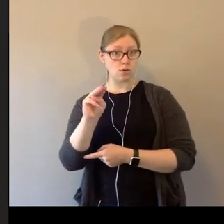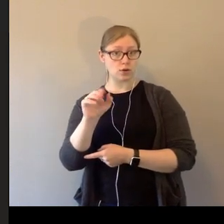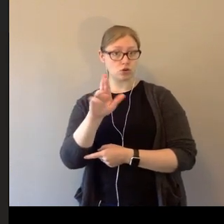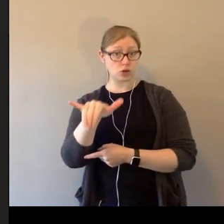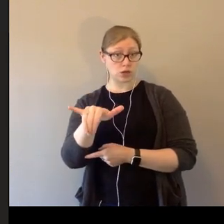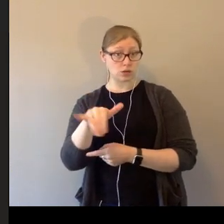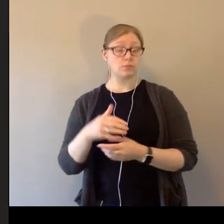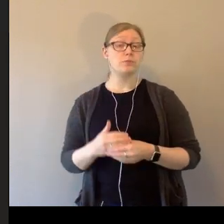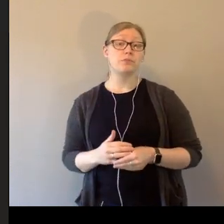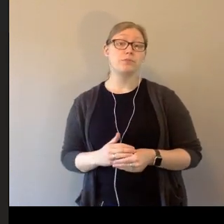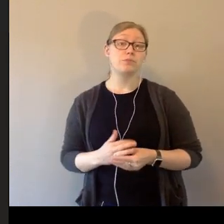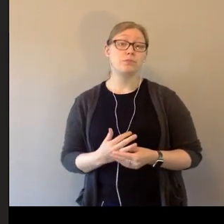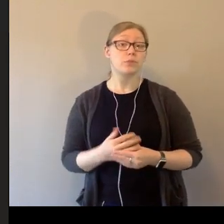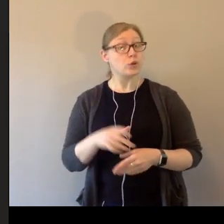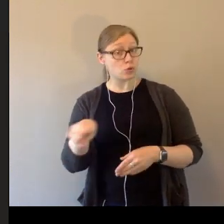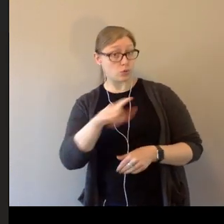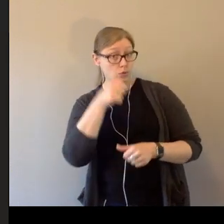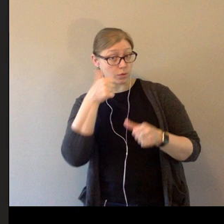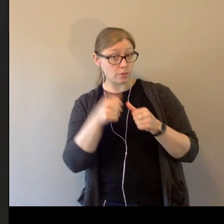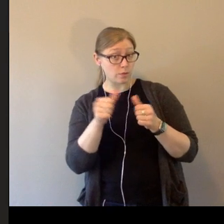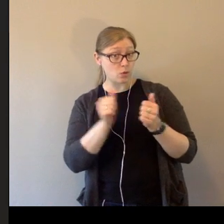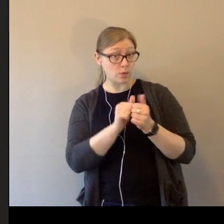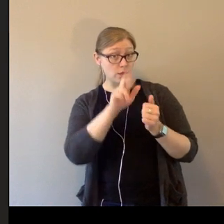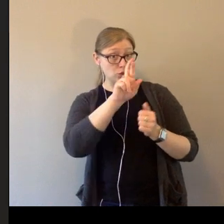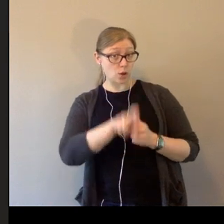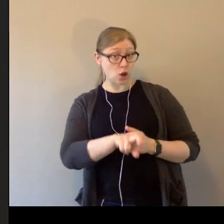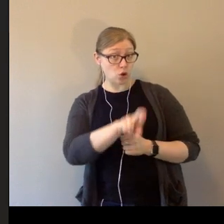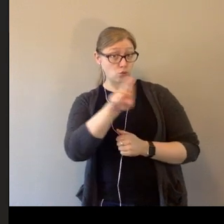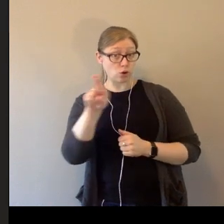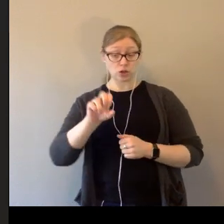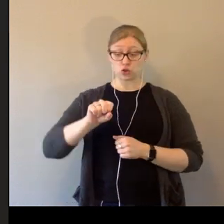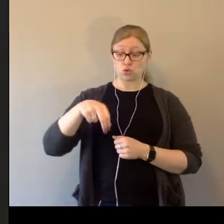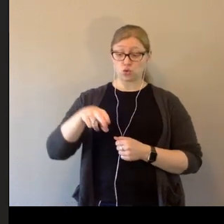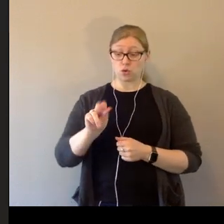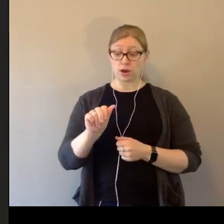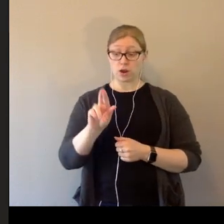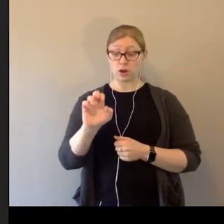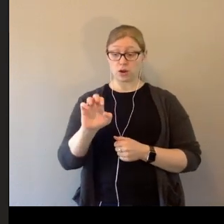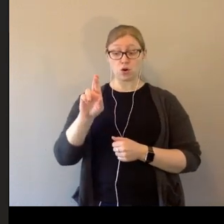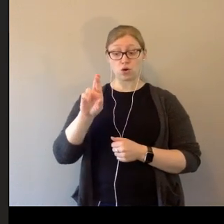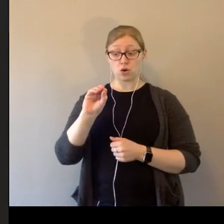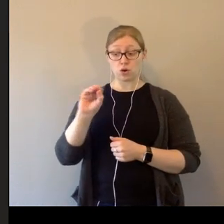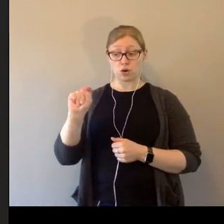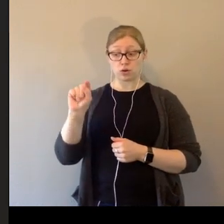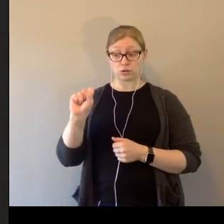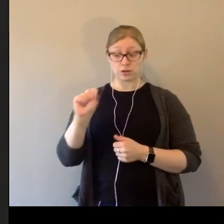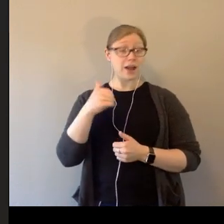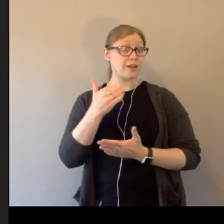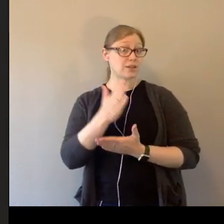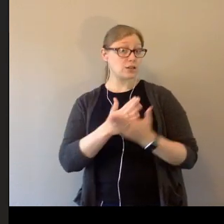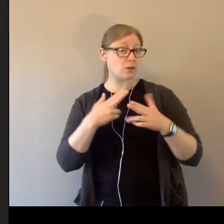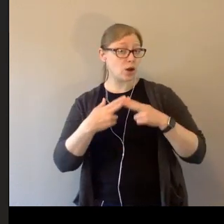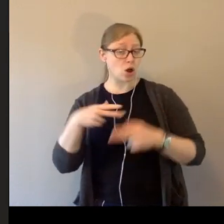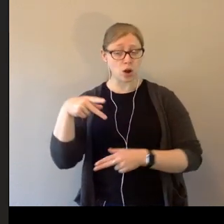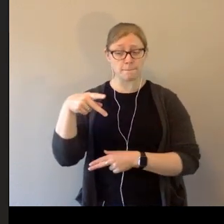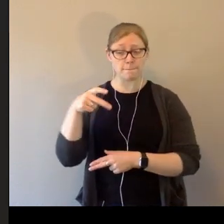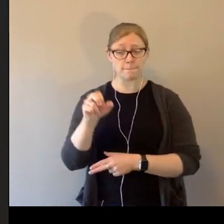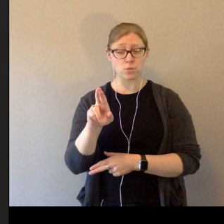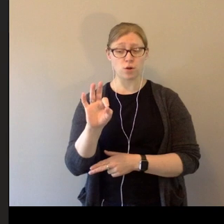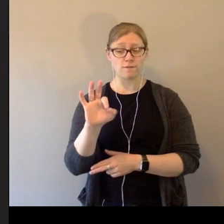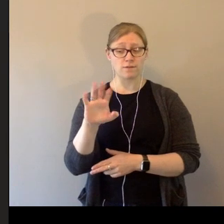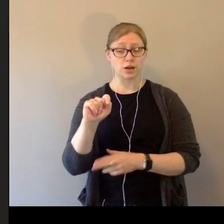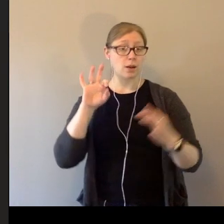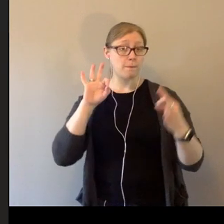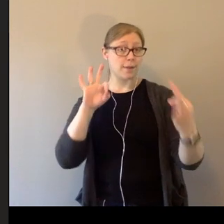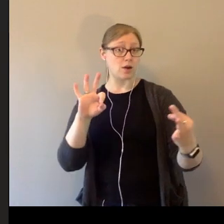if you remember with square roots, there are certain square roots, and in the warm up we kind of reviewed these that are perfect squares. That means when we take the square